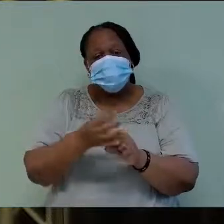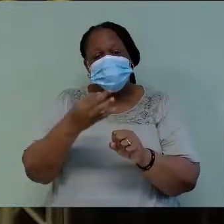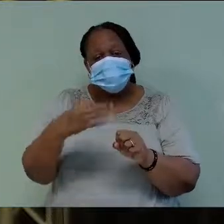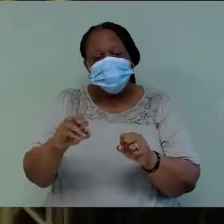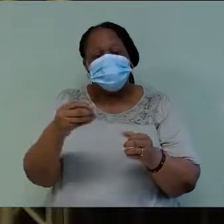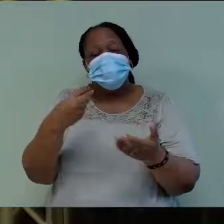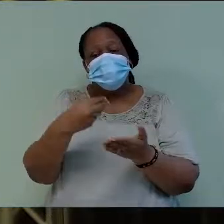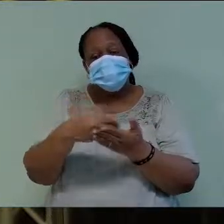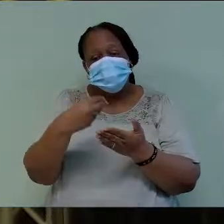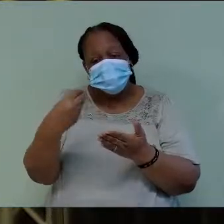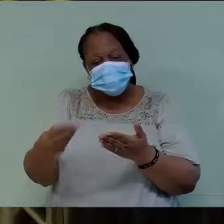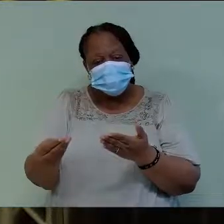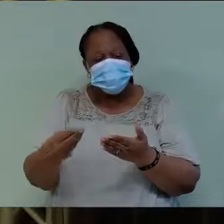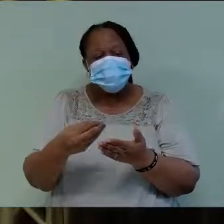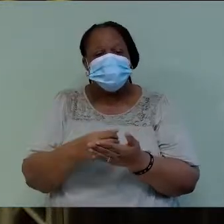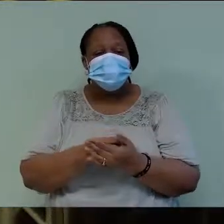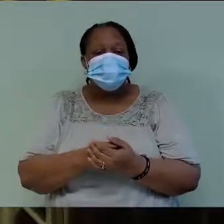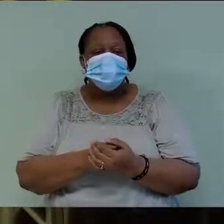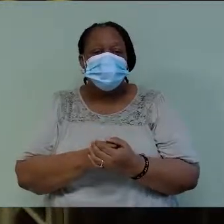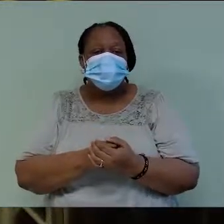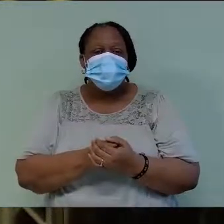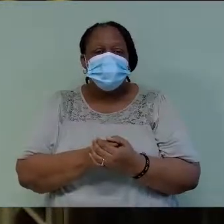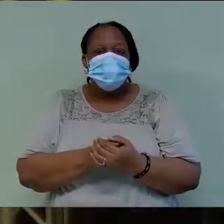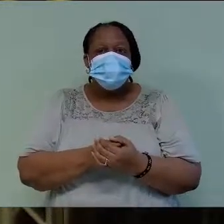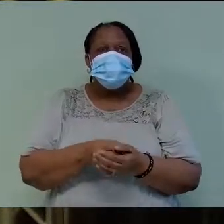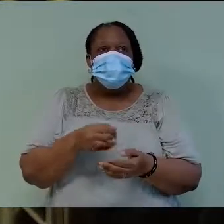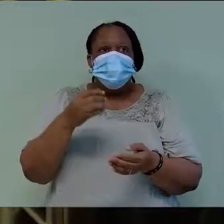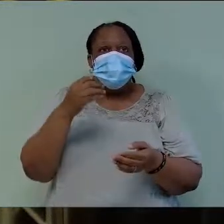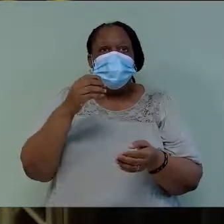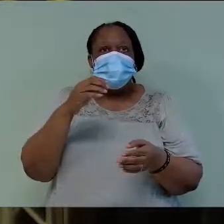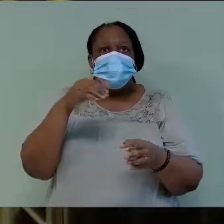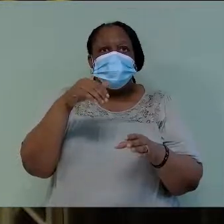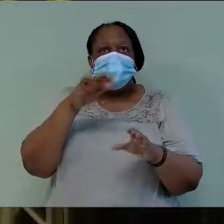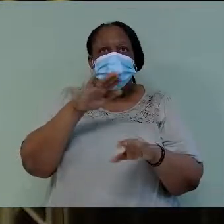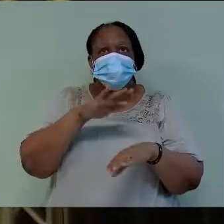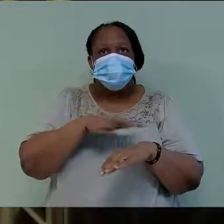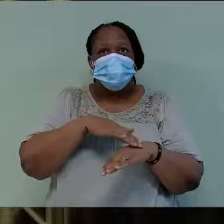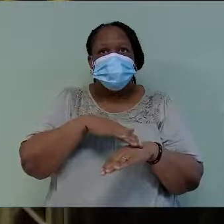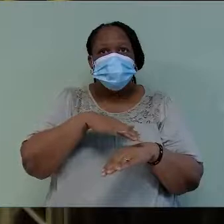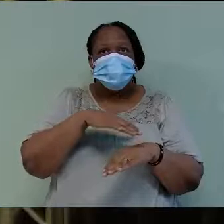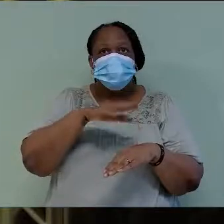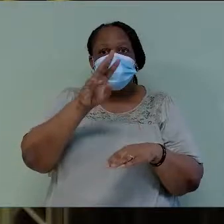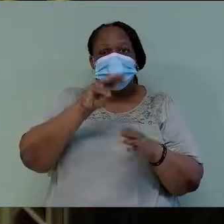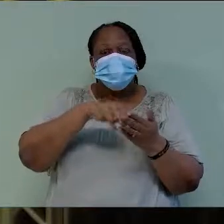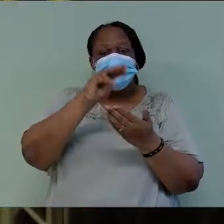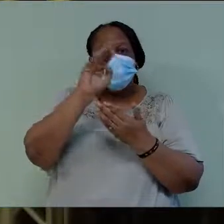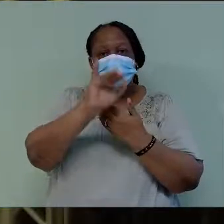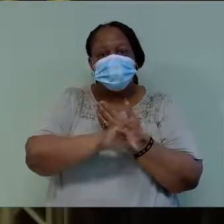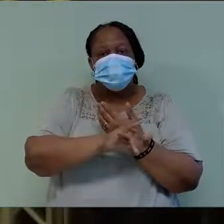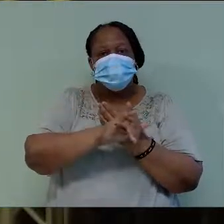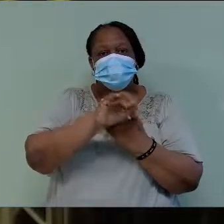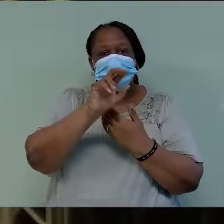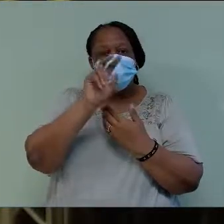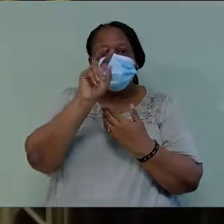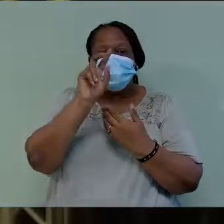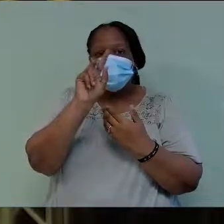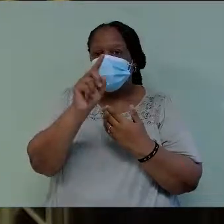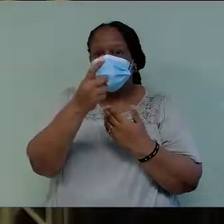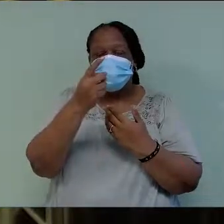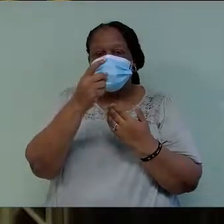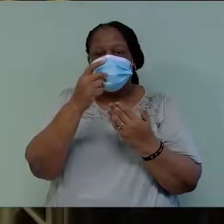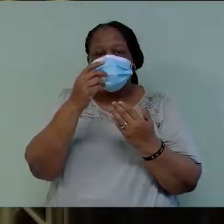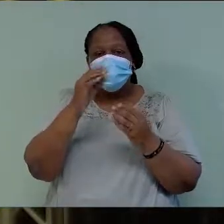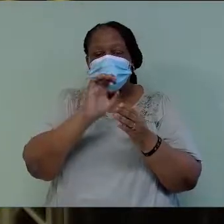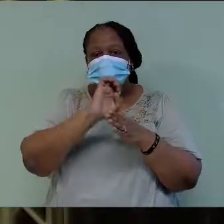Relief Fund. Over the Labor Day weekend, the Department of Labor staff members were able to